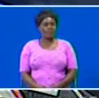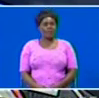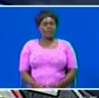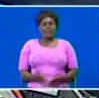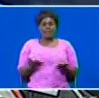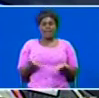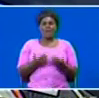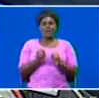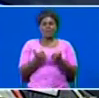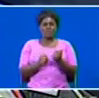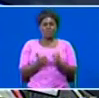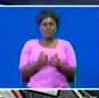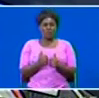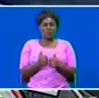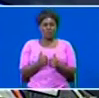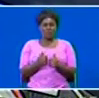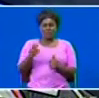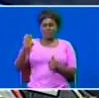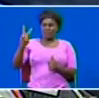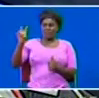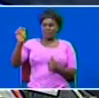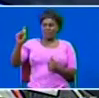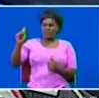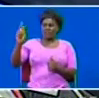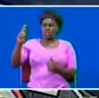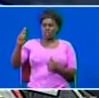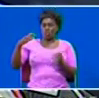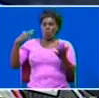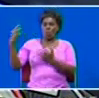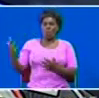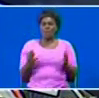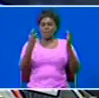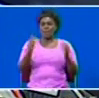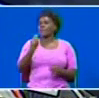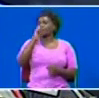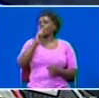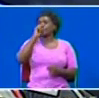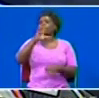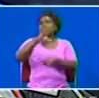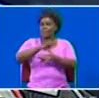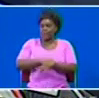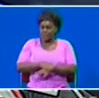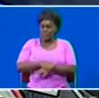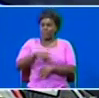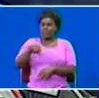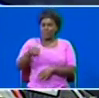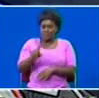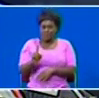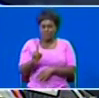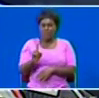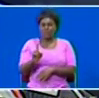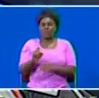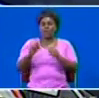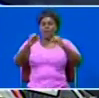All right, let's now look at some sporting action. Everton football got a warm welcome in Tanzania in their maiden entry as they put pen to paper